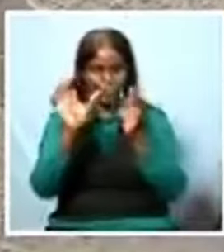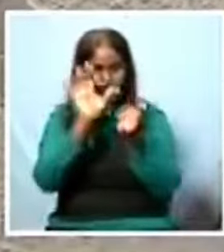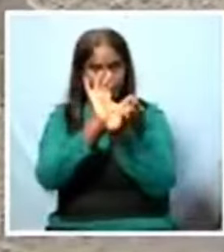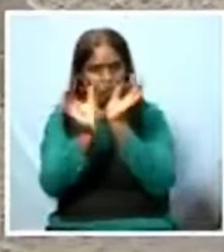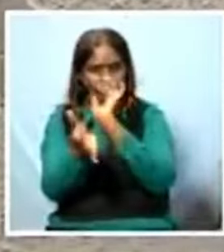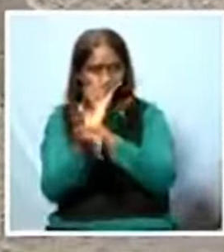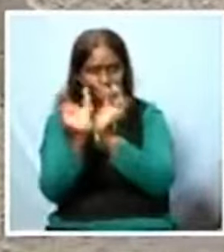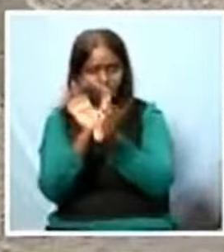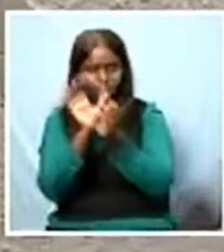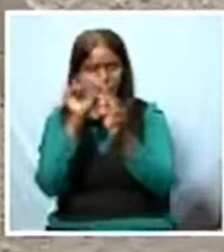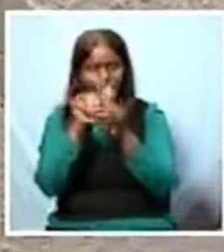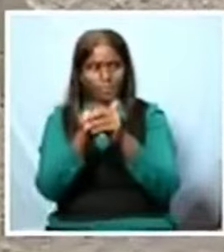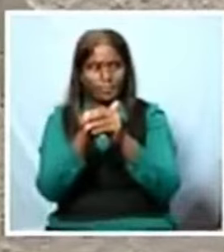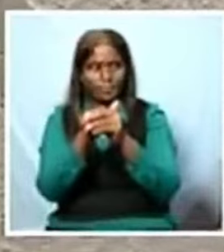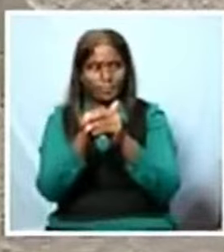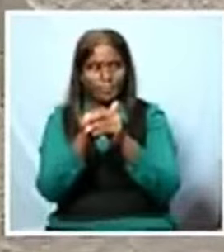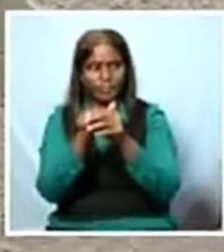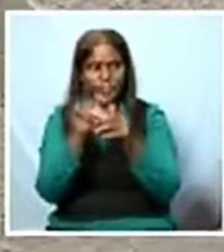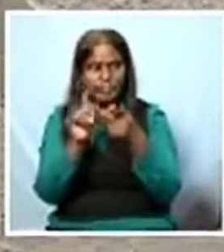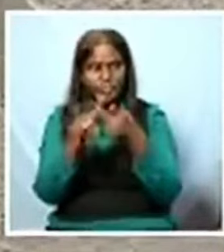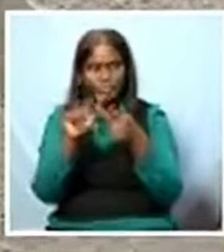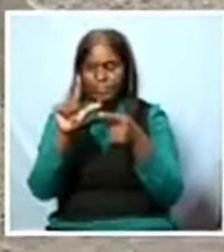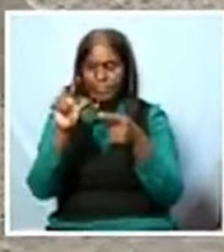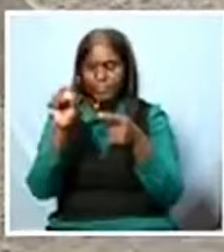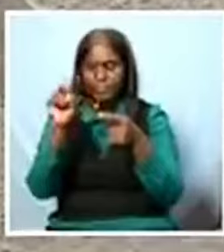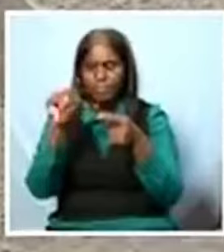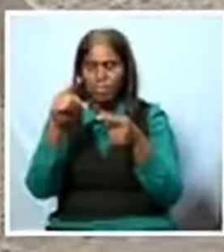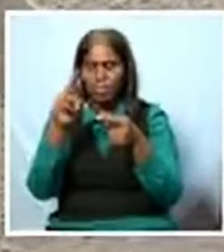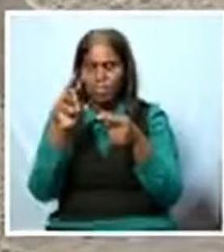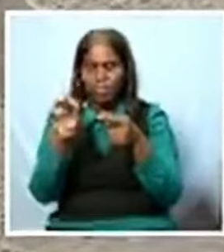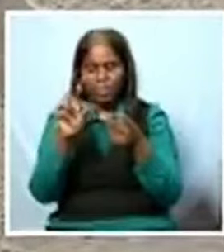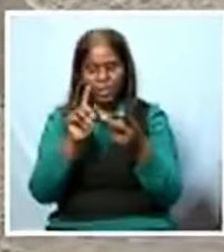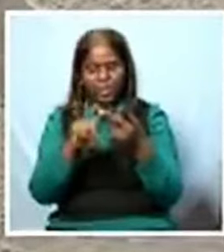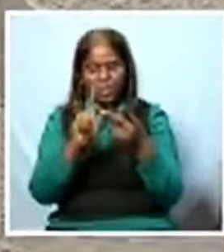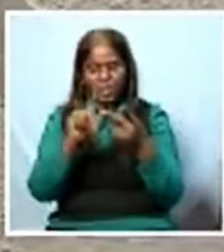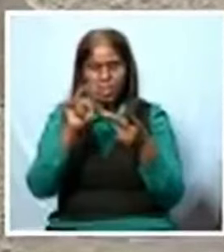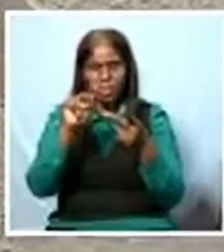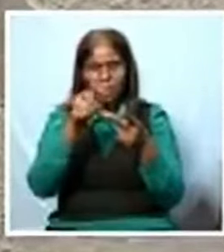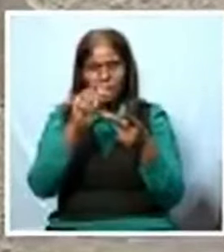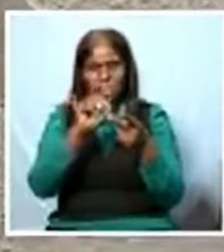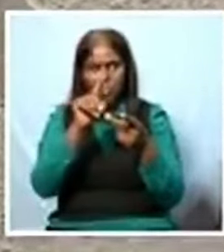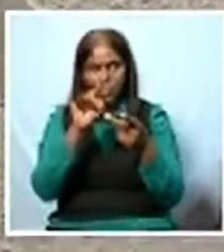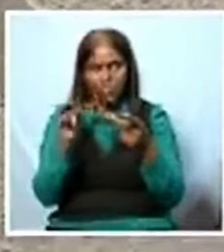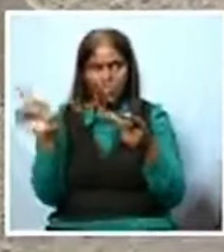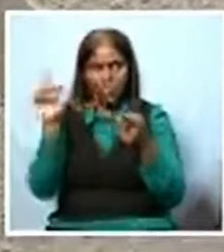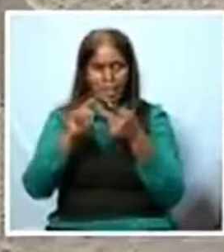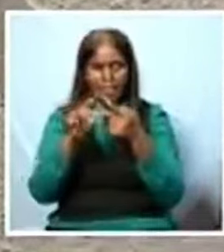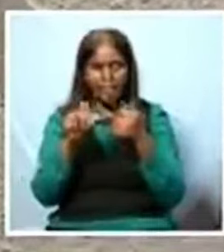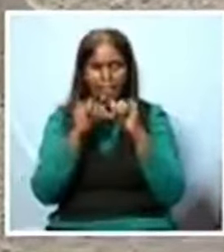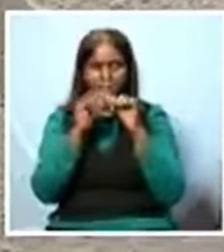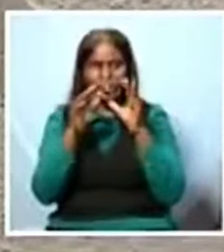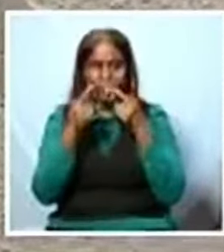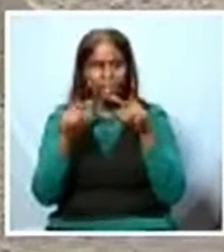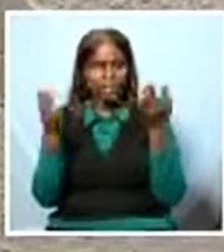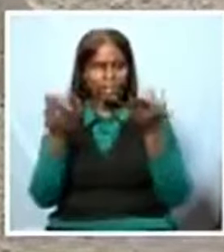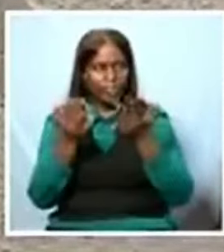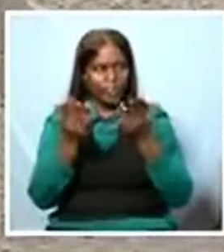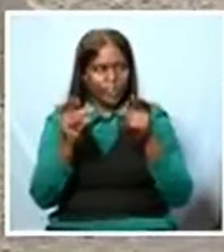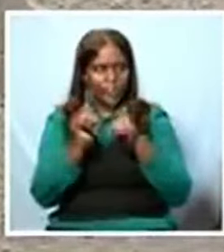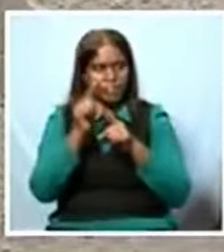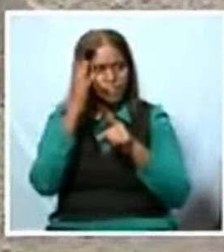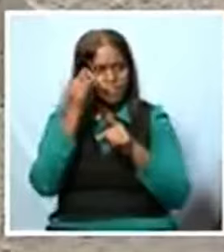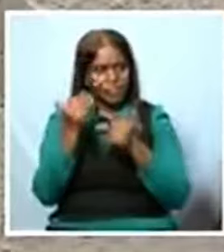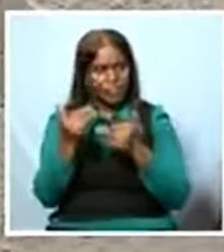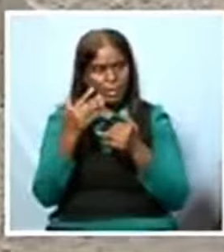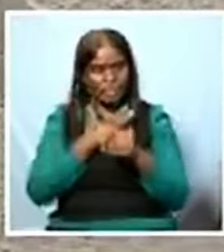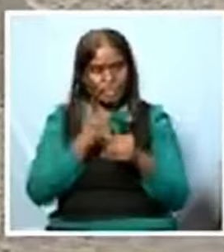towers in Longwe and Ngonzi. But up to now, nothing has happened. That's